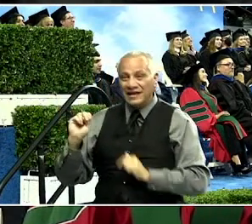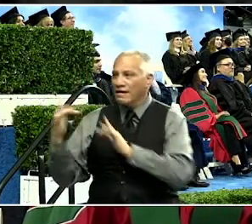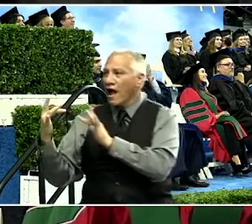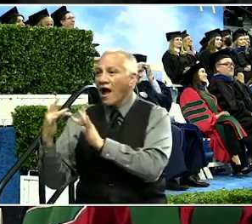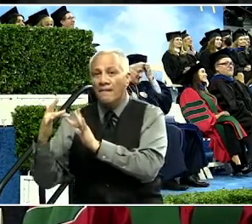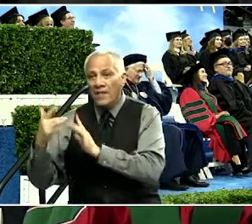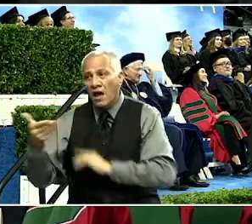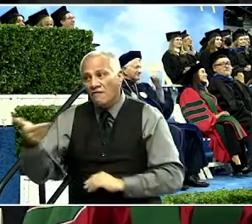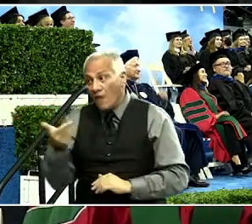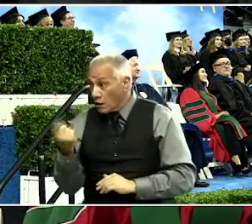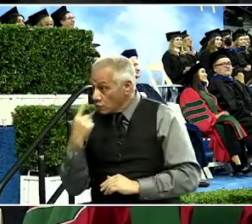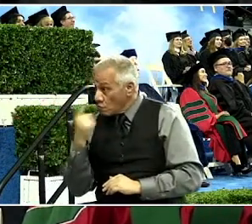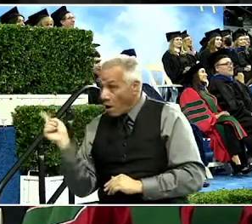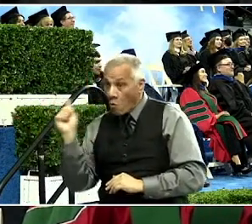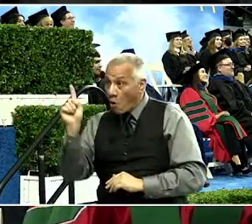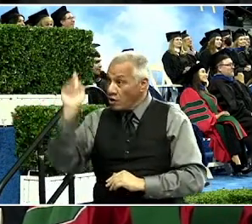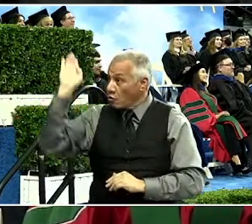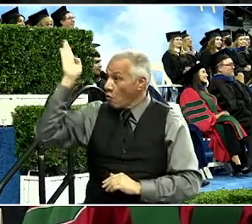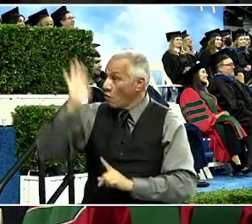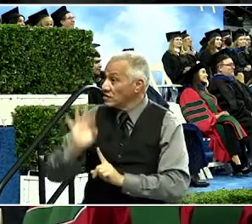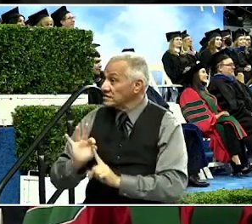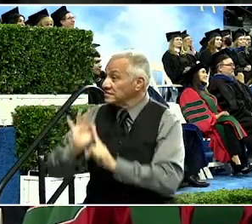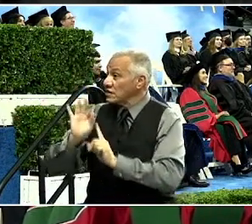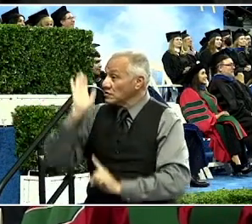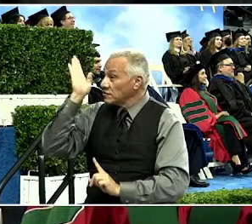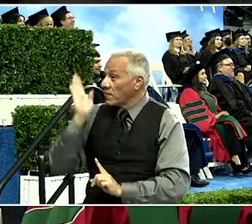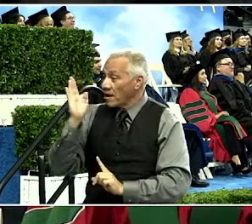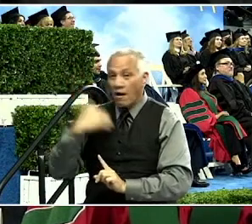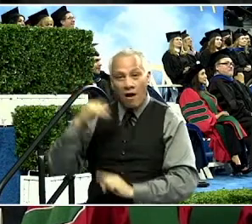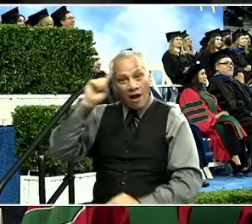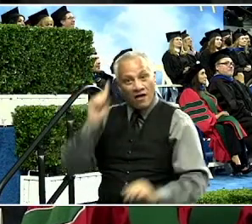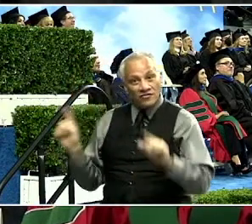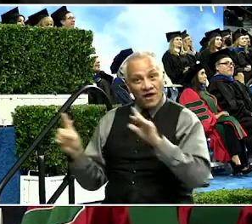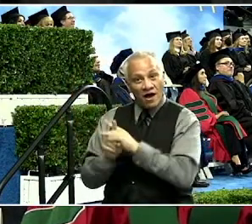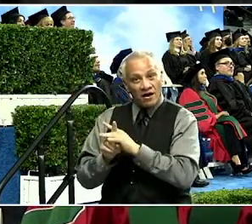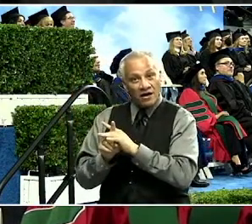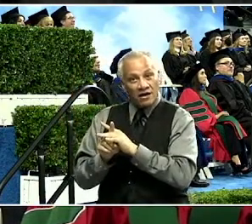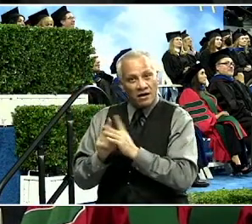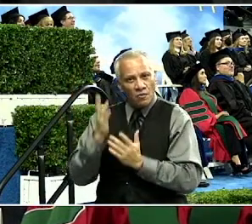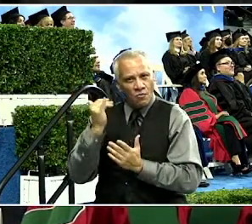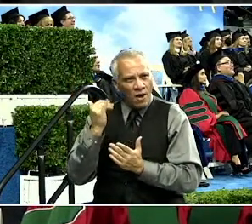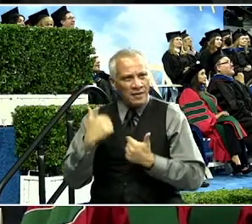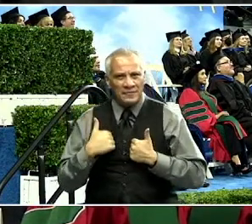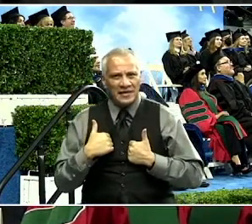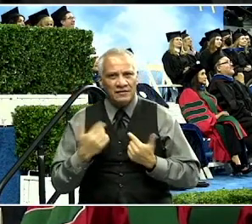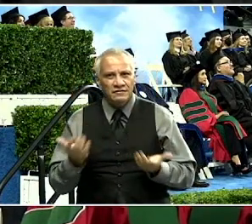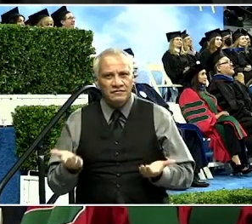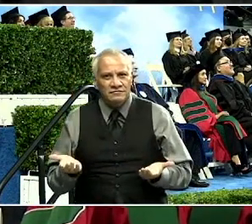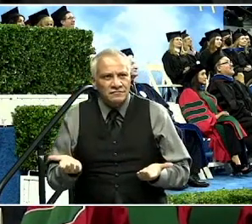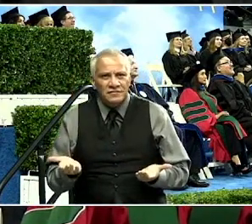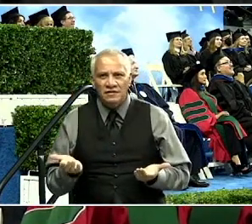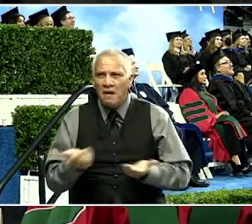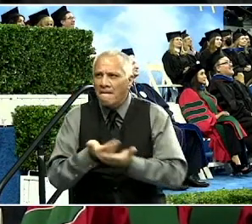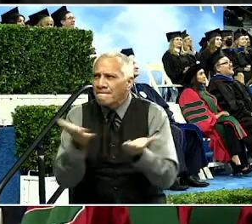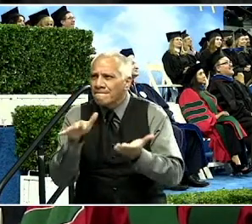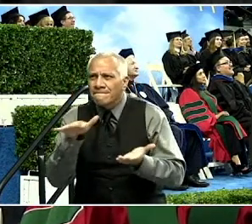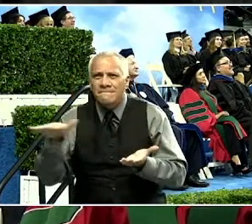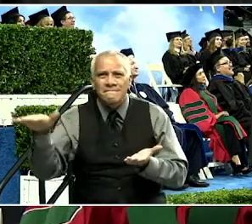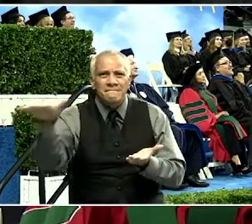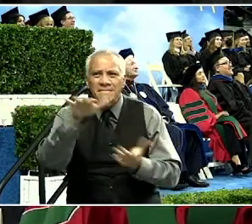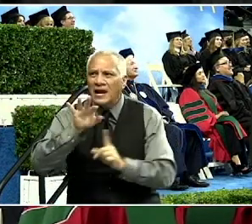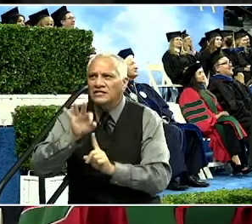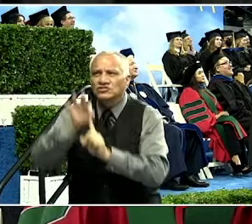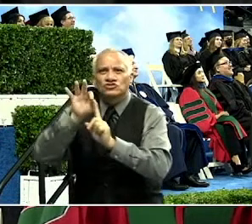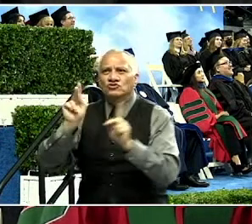and invited me to be this year's distinguished speaker, my first thought was, why me? There are far more